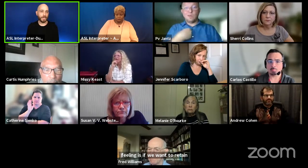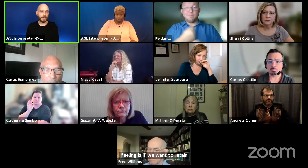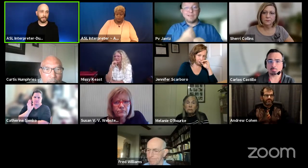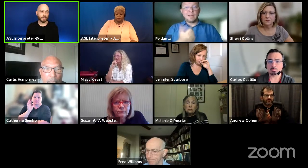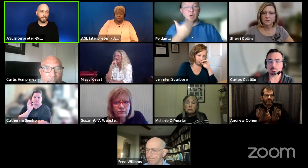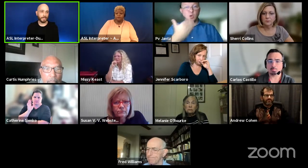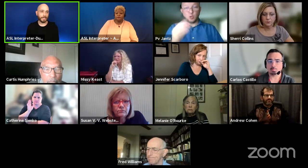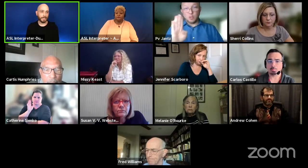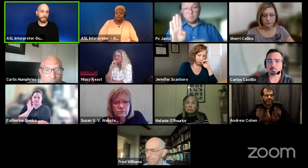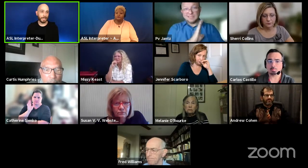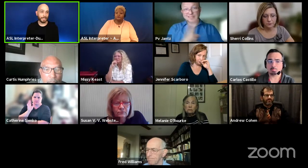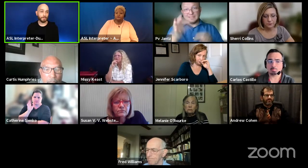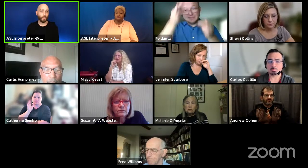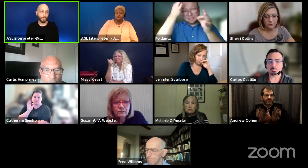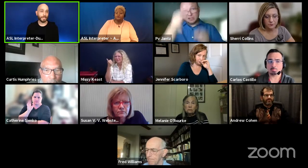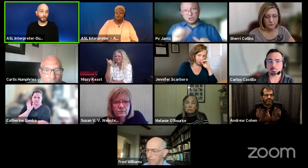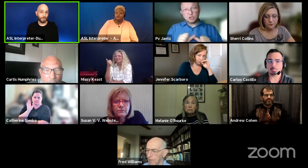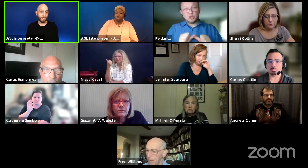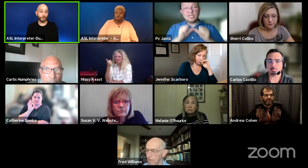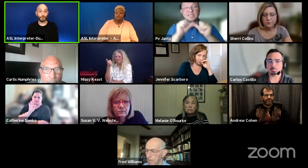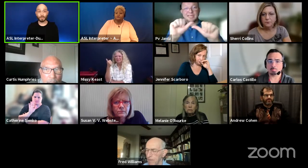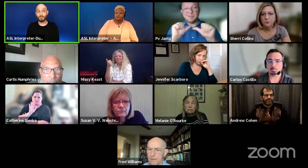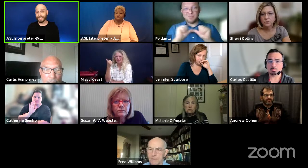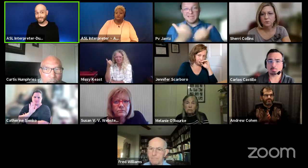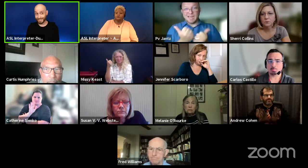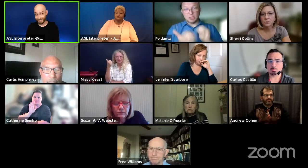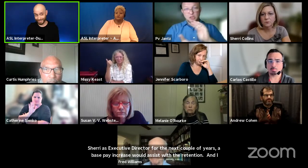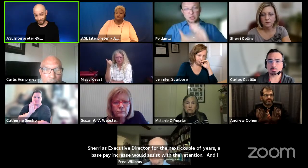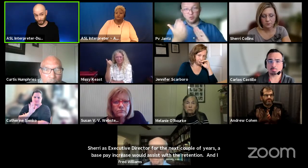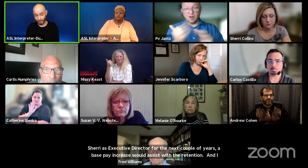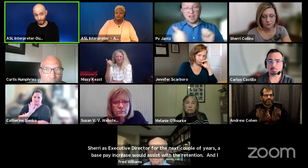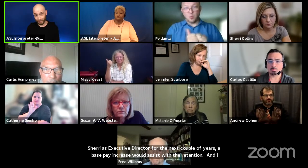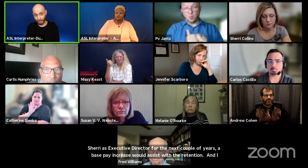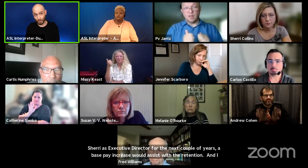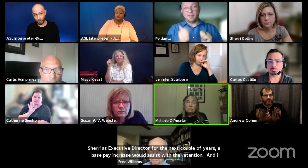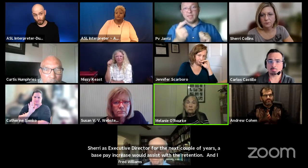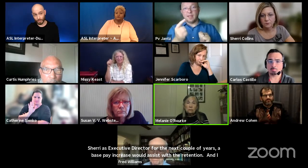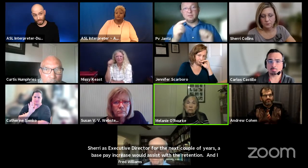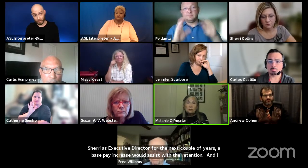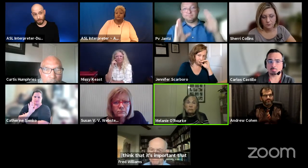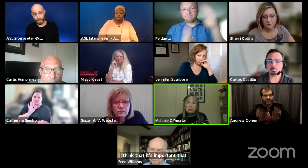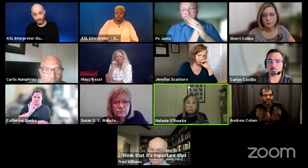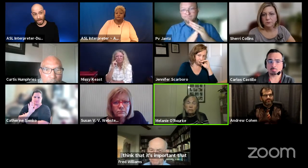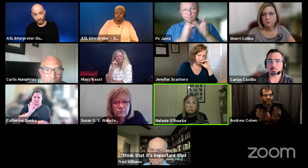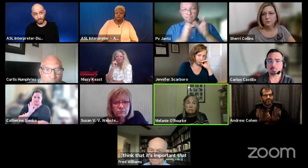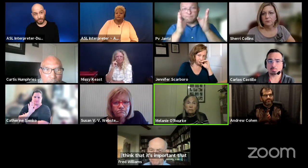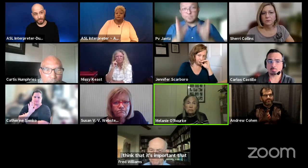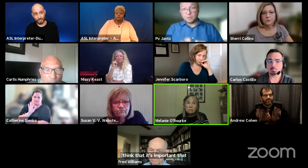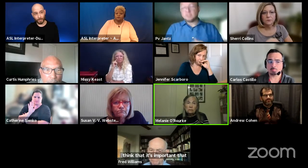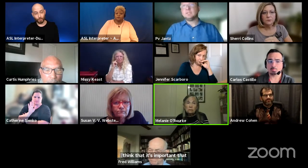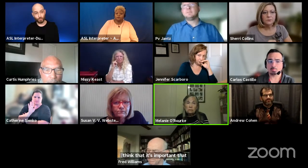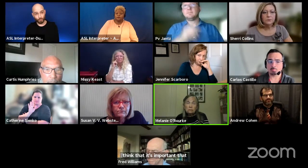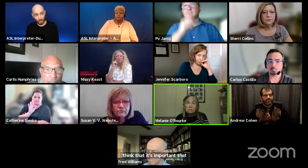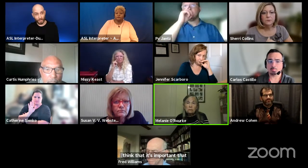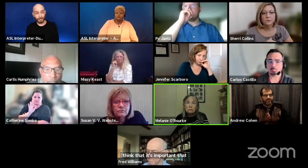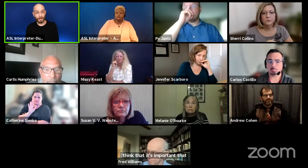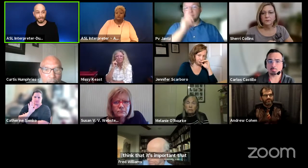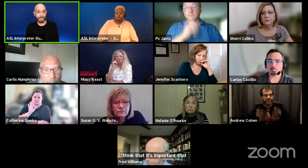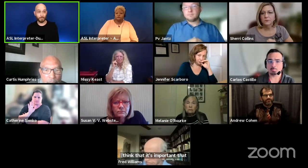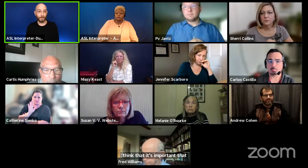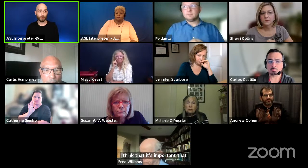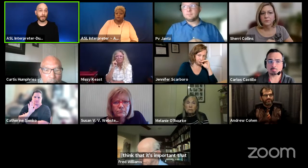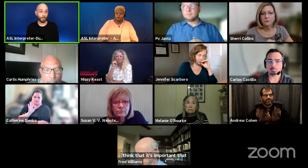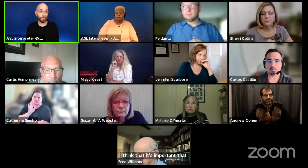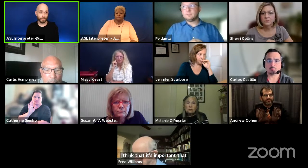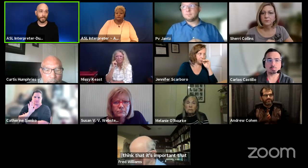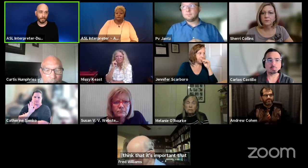And I think that it's important that we make a good business decision in order to keep the agency running and to